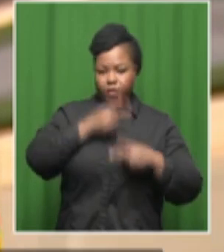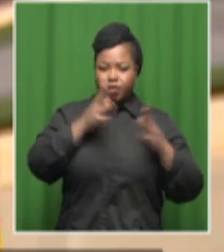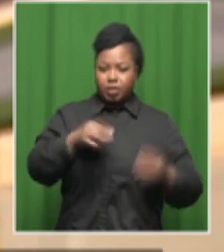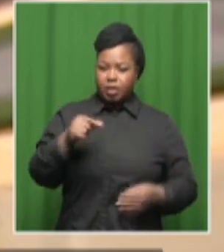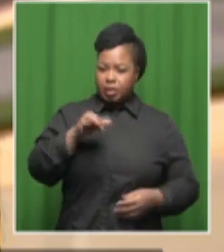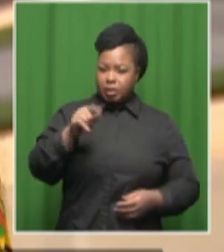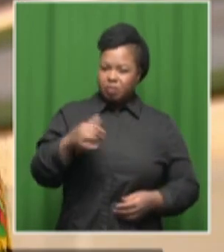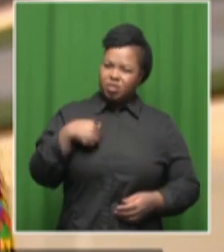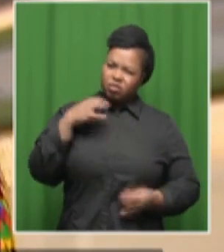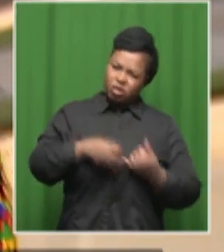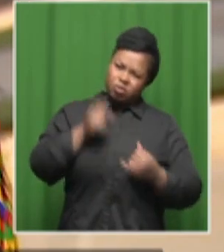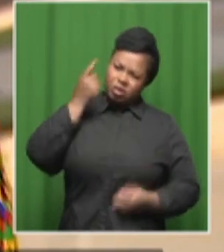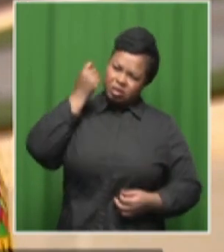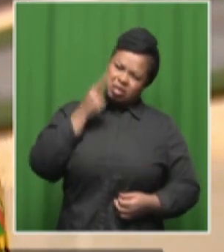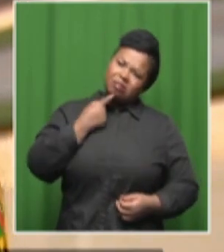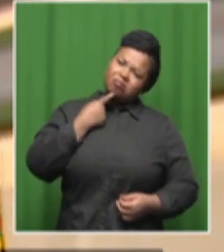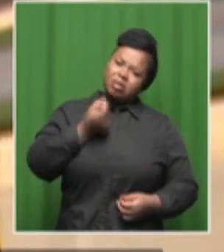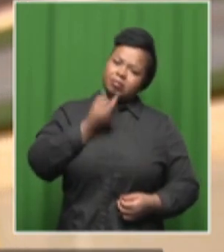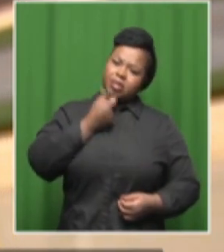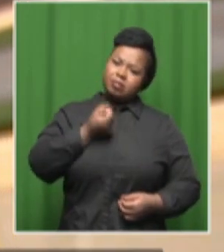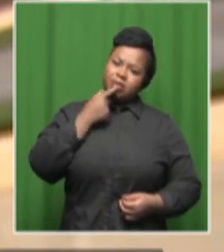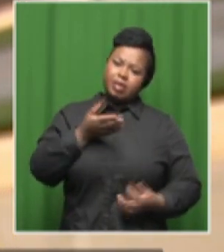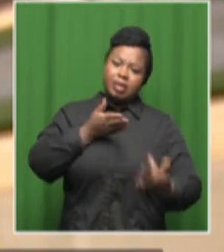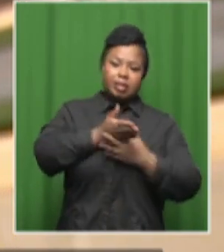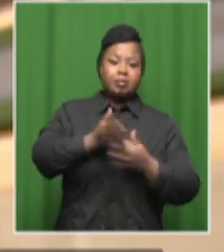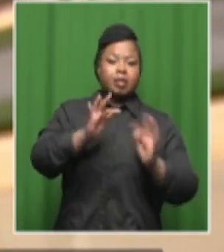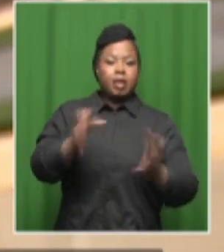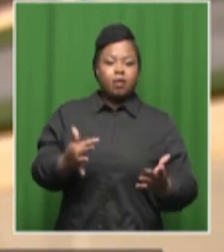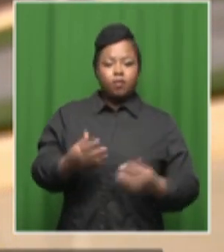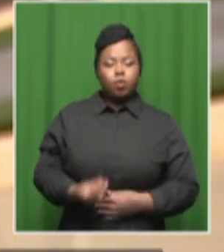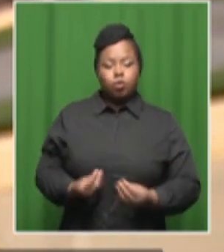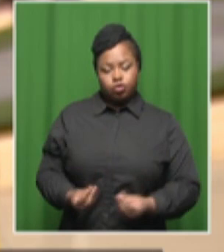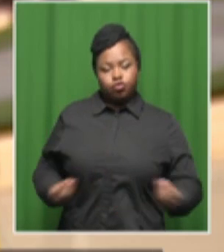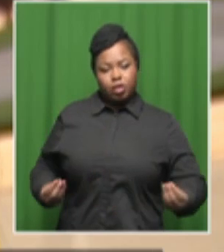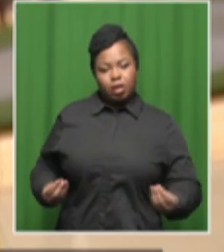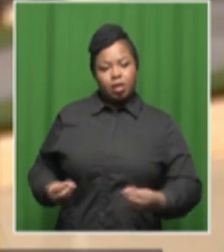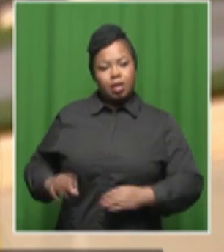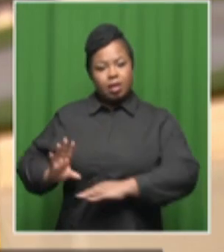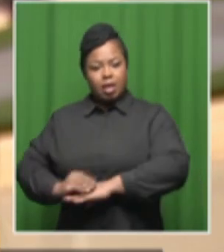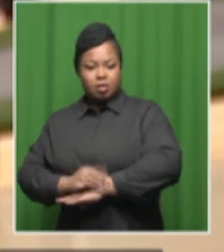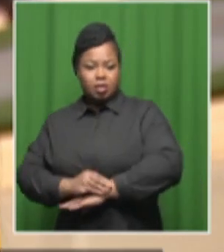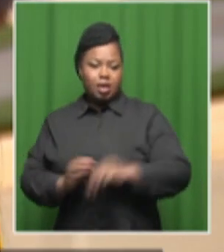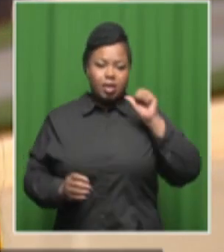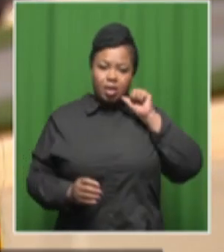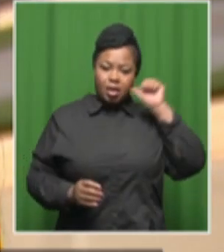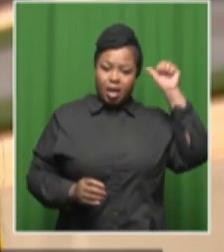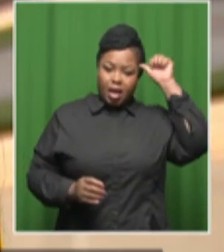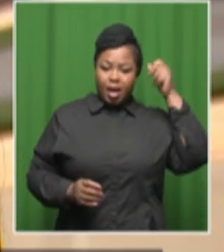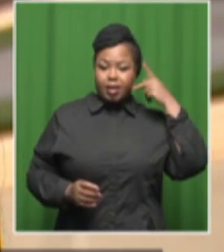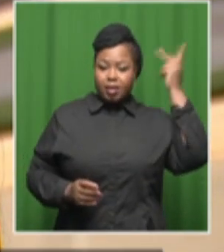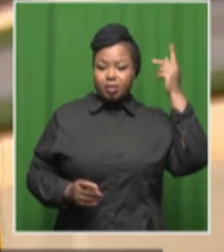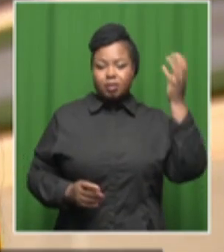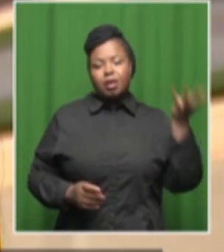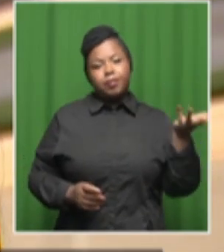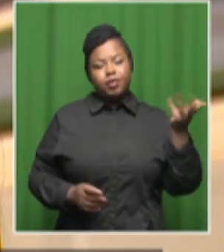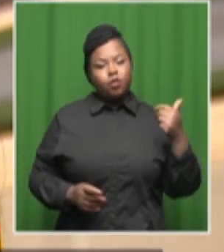to understand the difference in treatment and accessibility with regards to childhood cancer treatments versus adult treatments. And